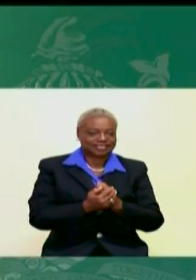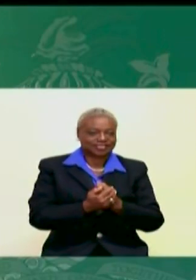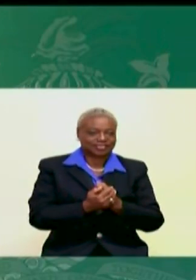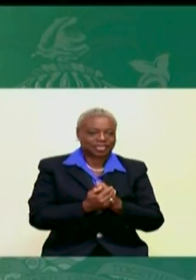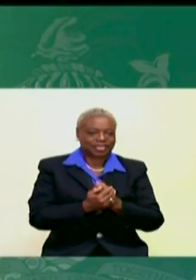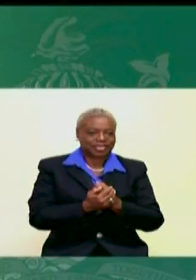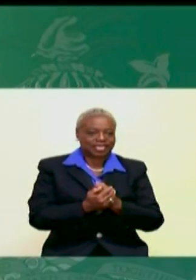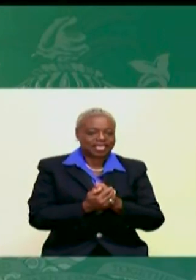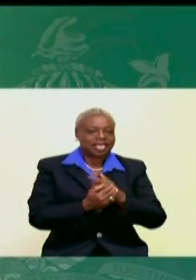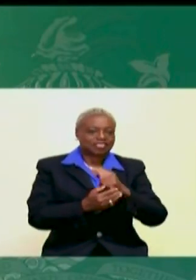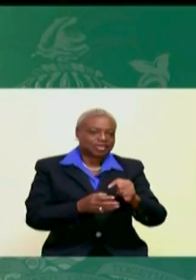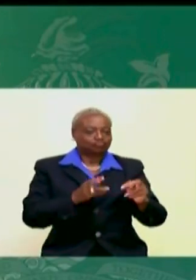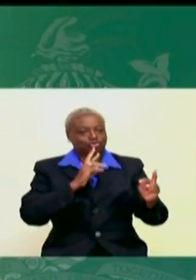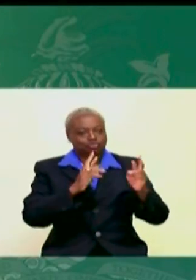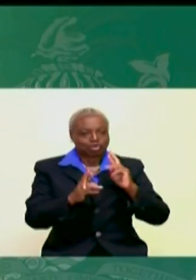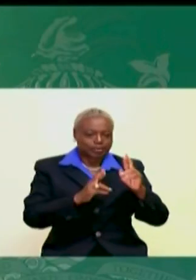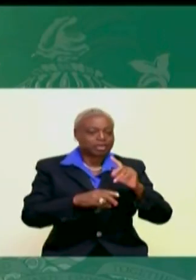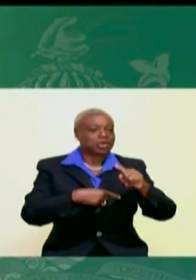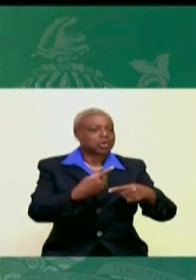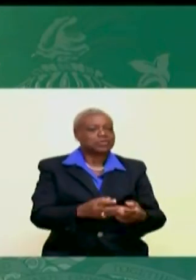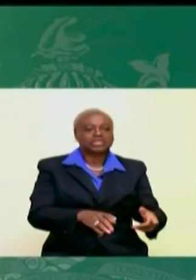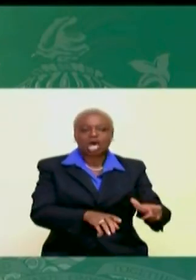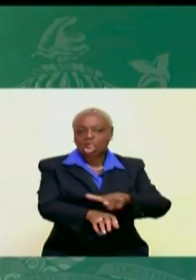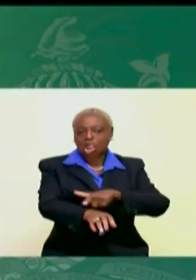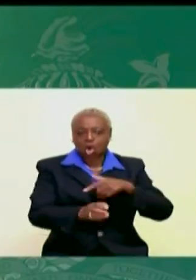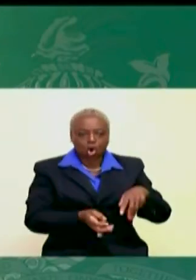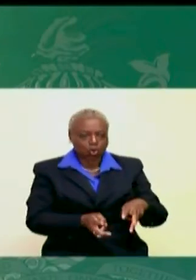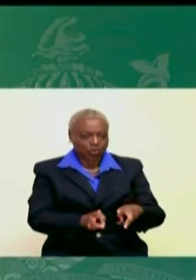The fussing truly goes a long way, sir.